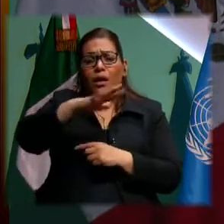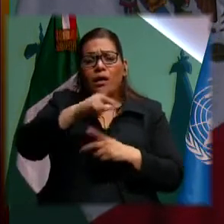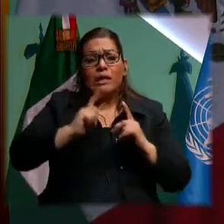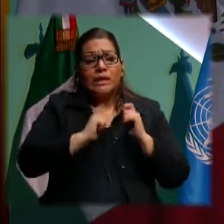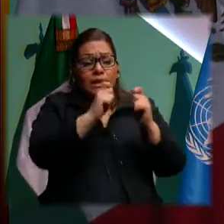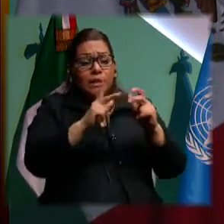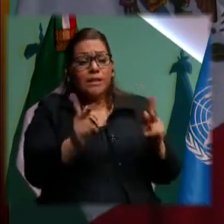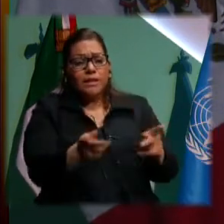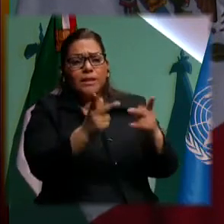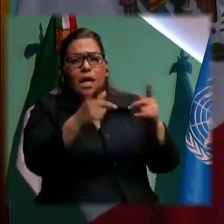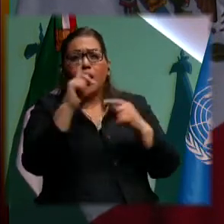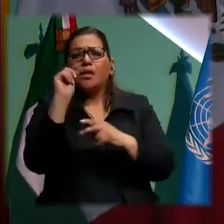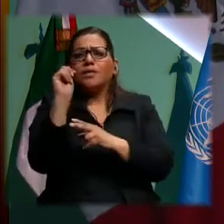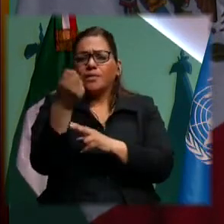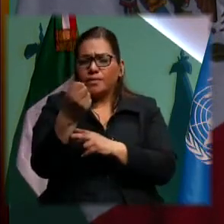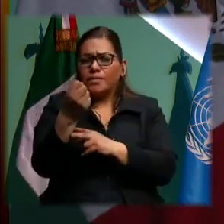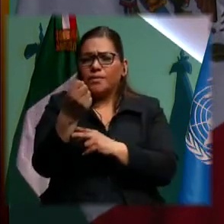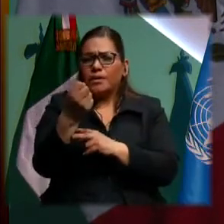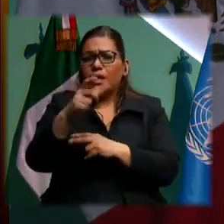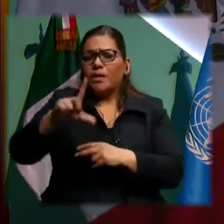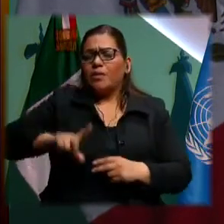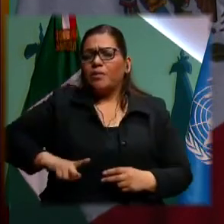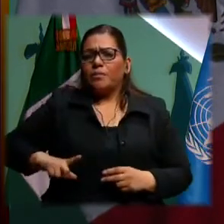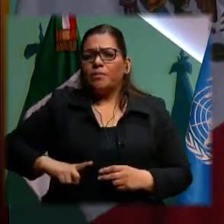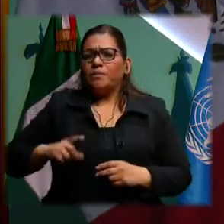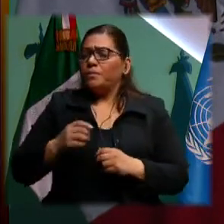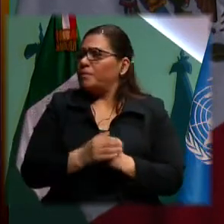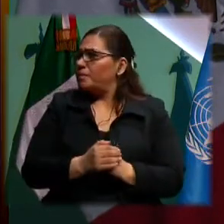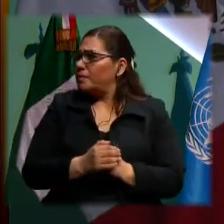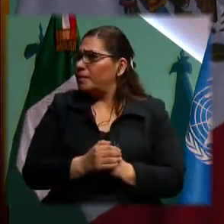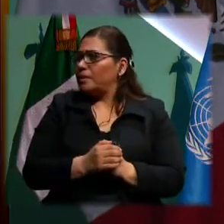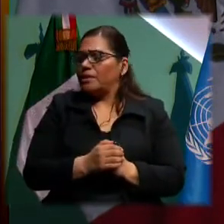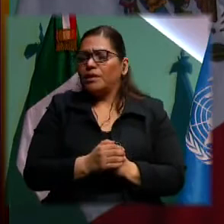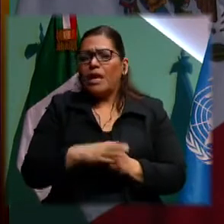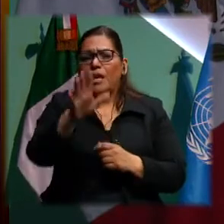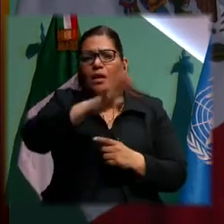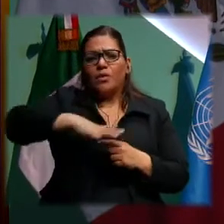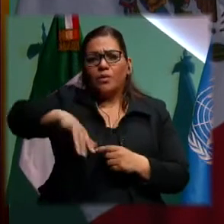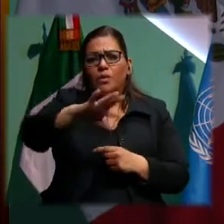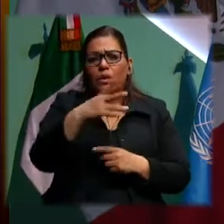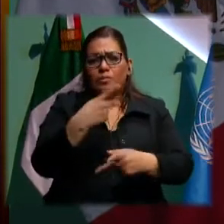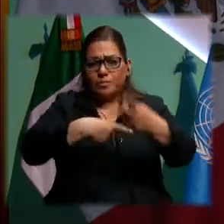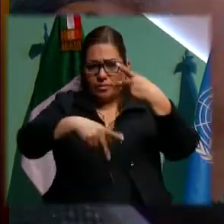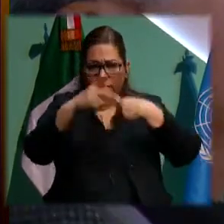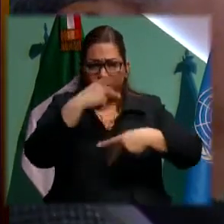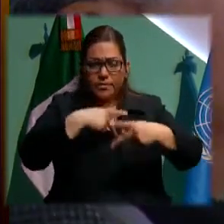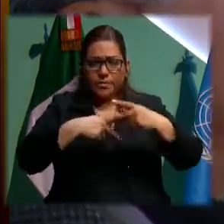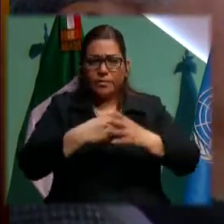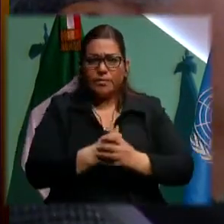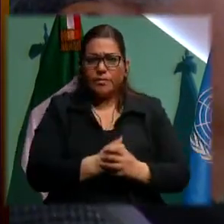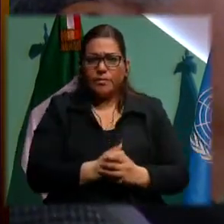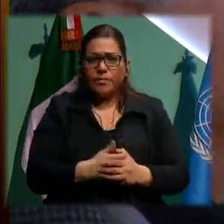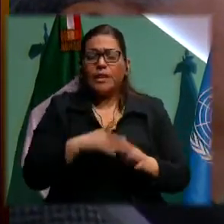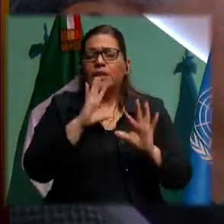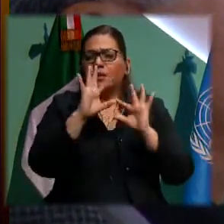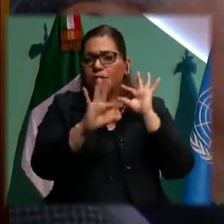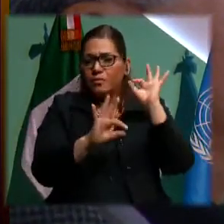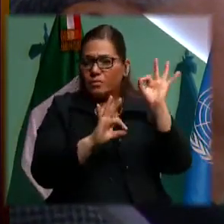activists, governments who come together to try to address the changing world we live